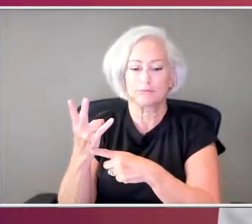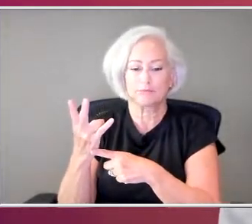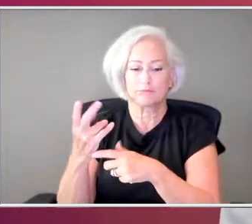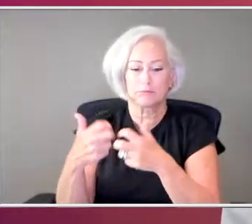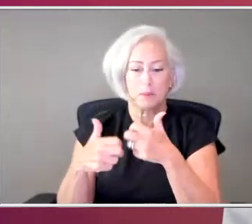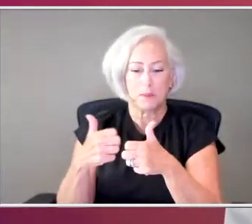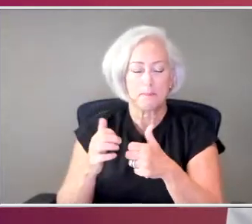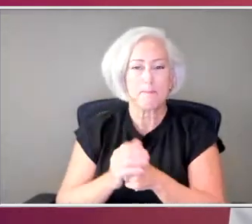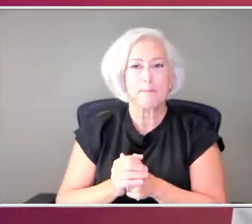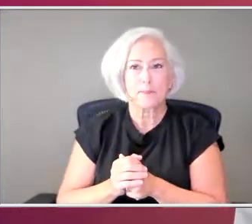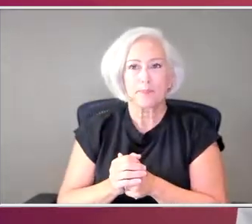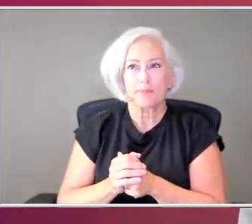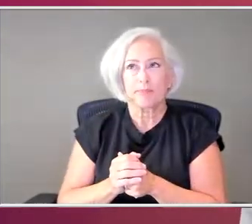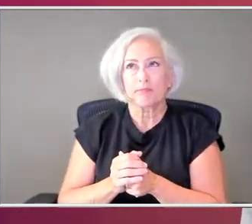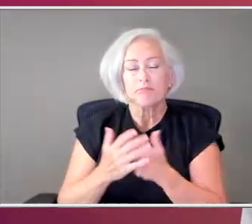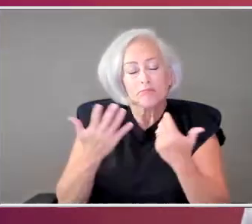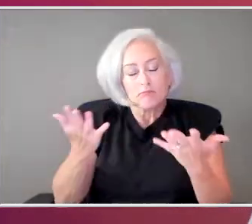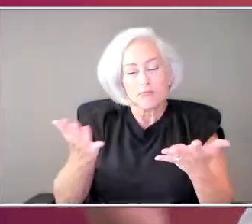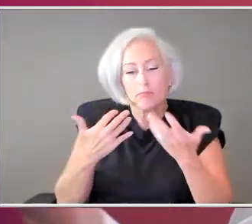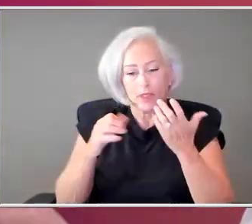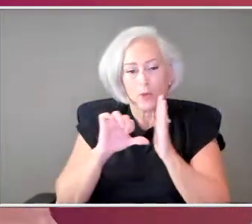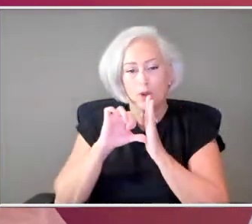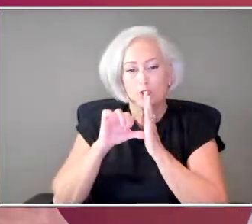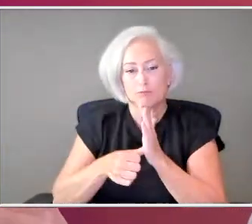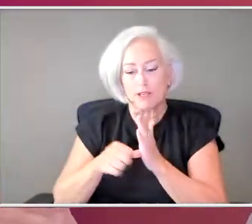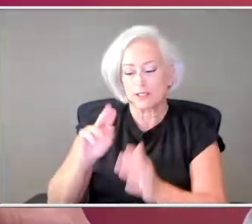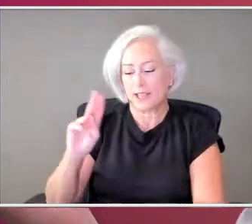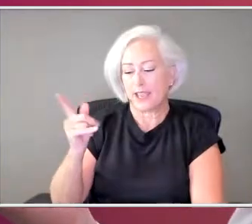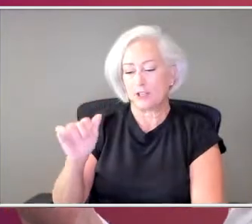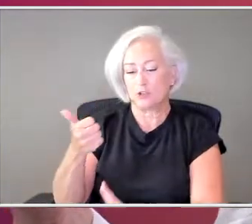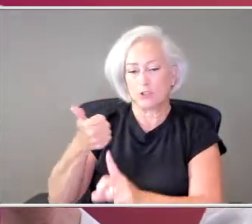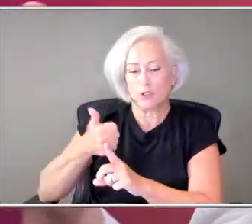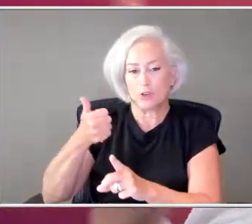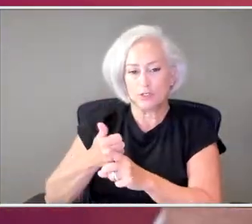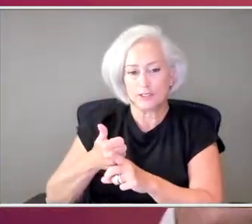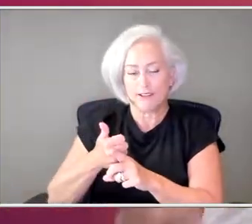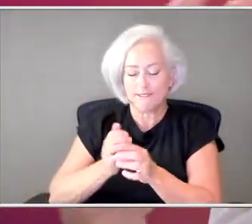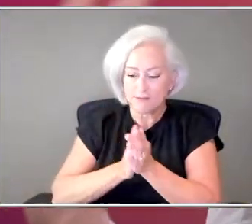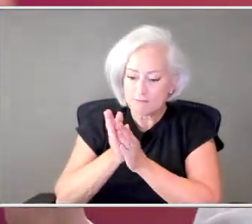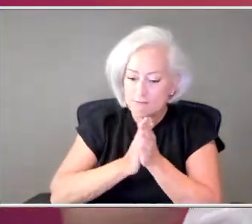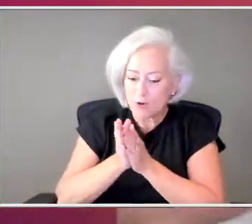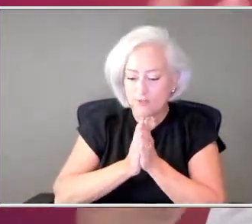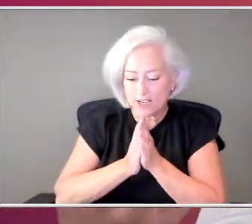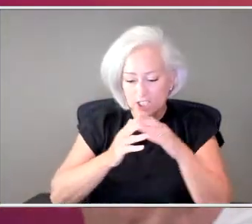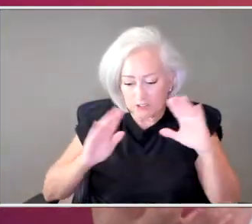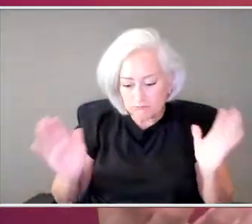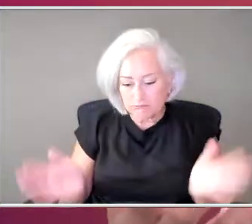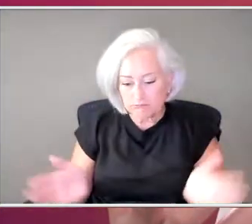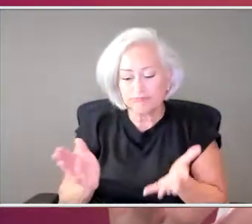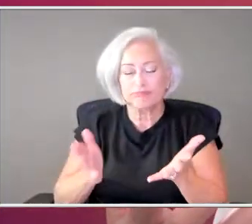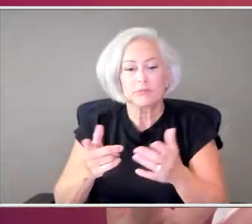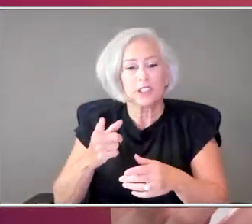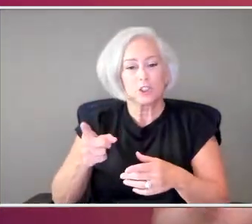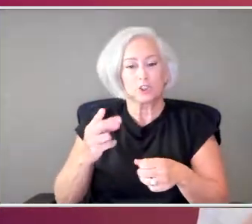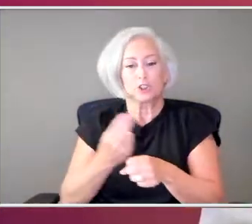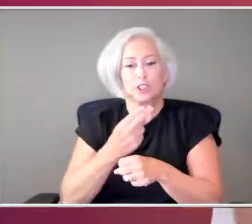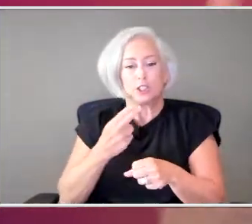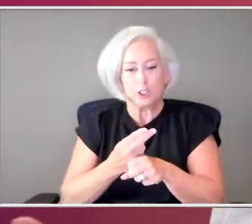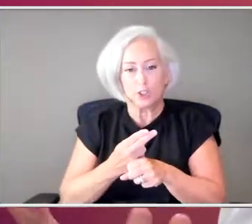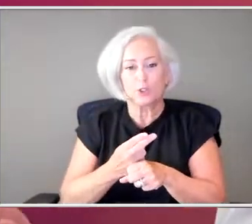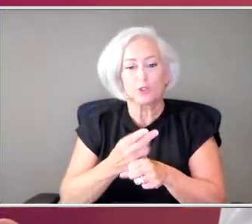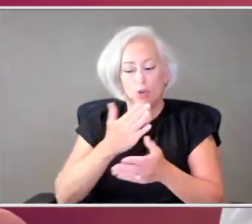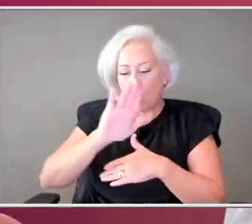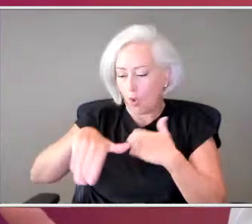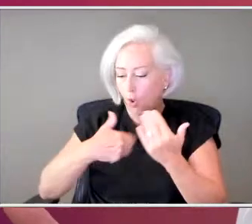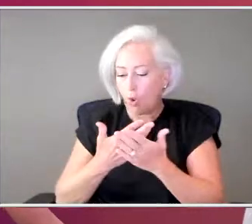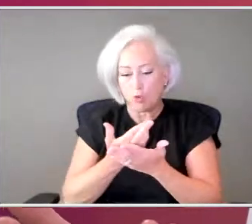to highlight, you know, Angela was so motivated, and Angela also used the village and resources around her. And when you